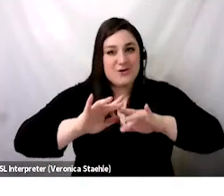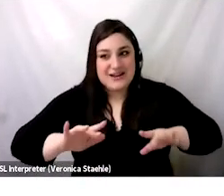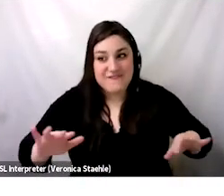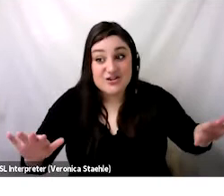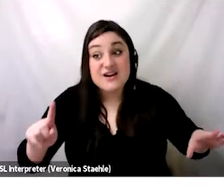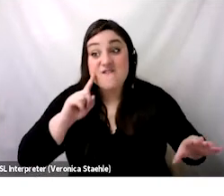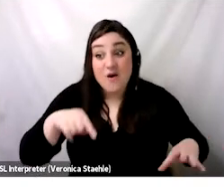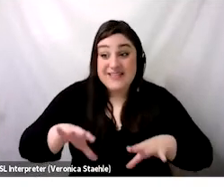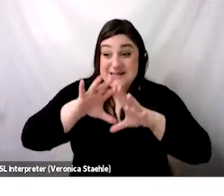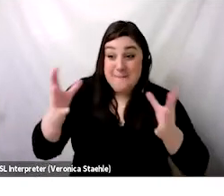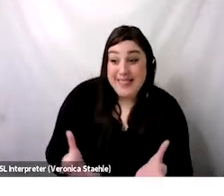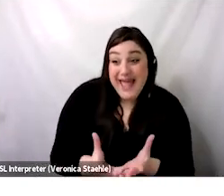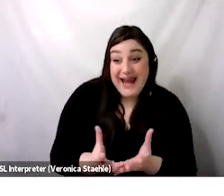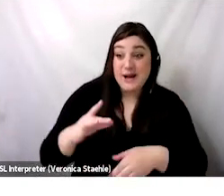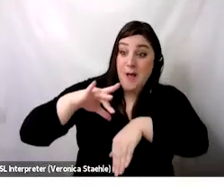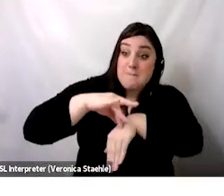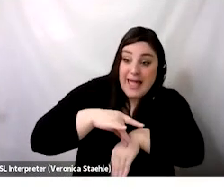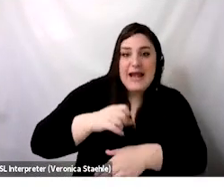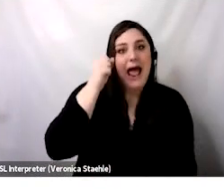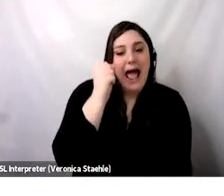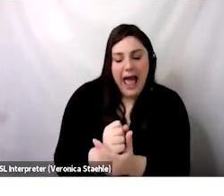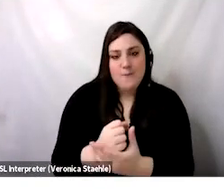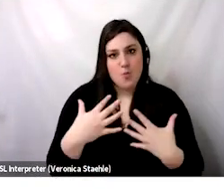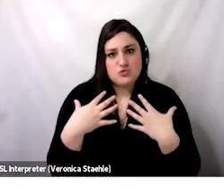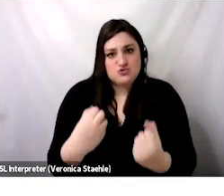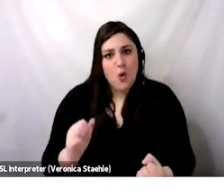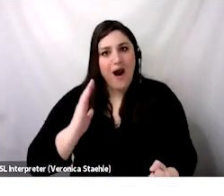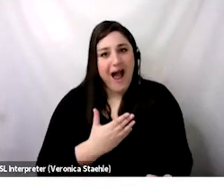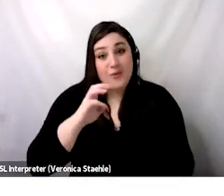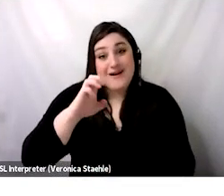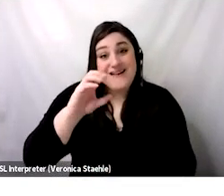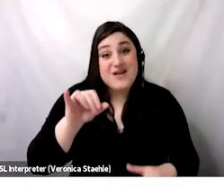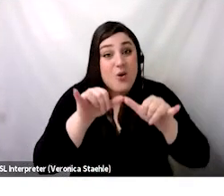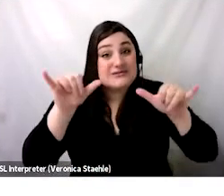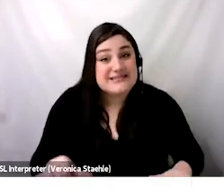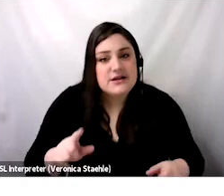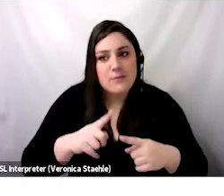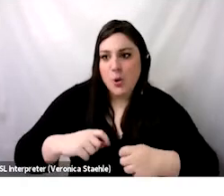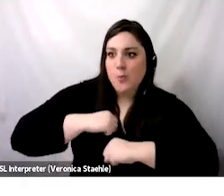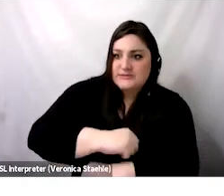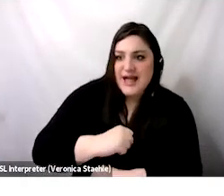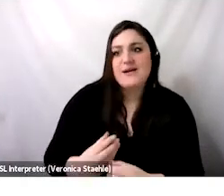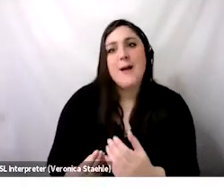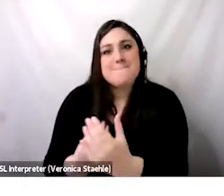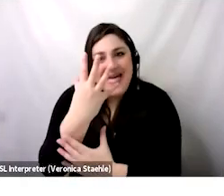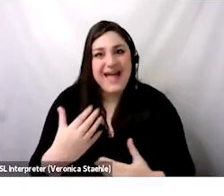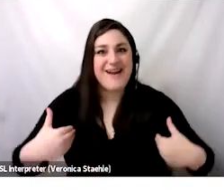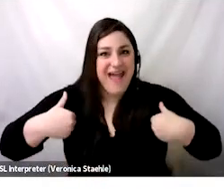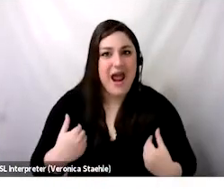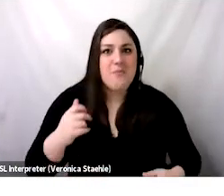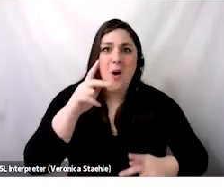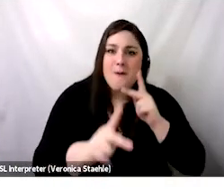restore the health in our ecosystem of plants, animals, and people,